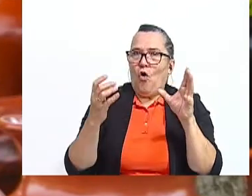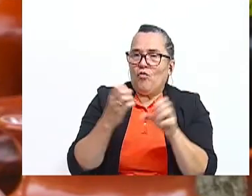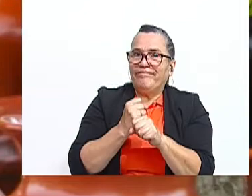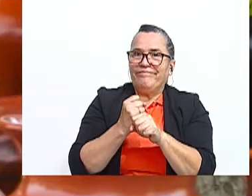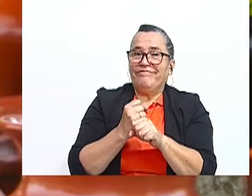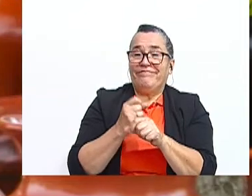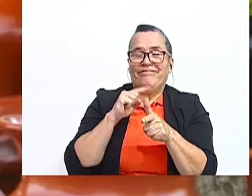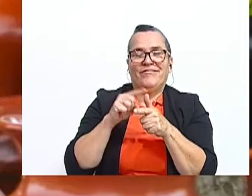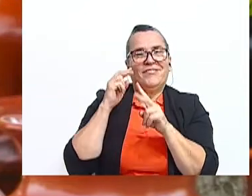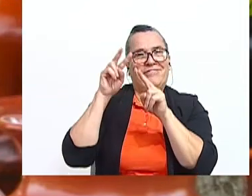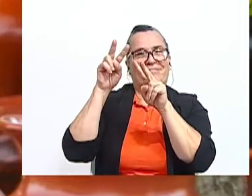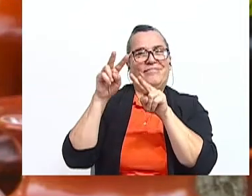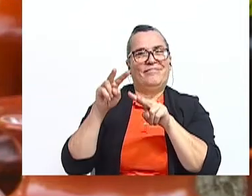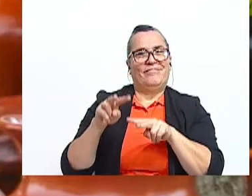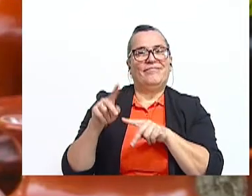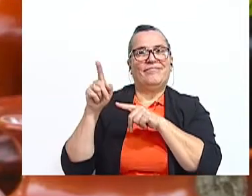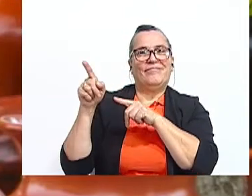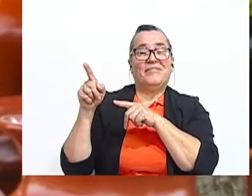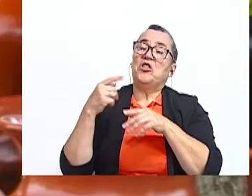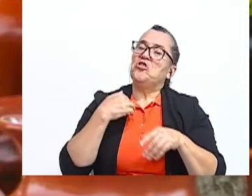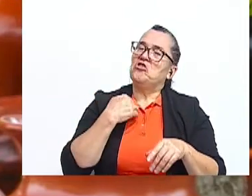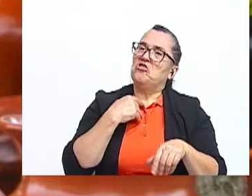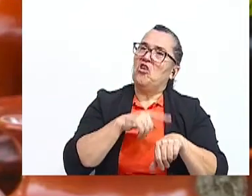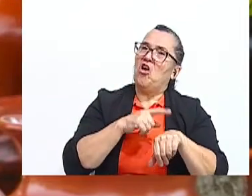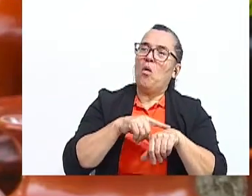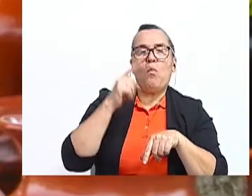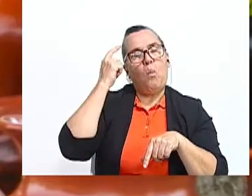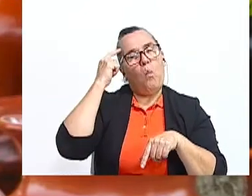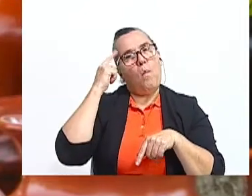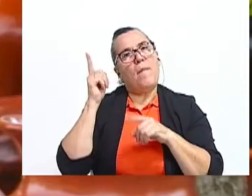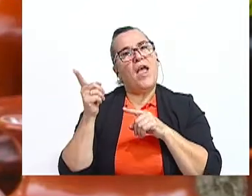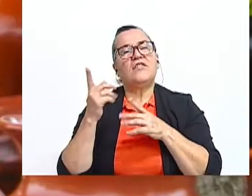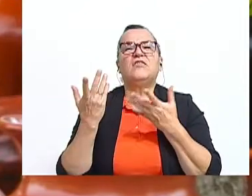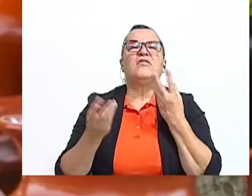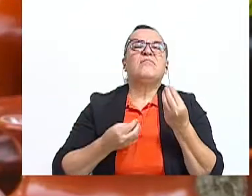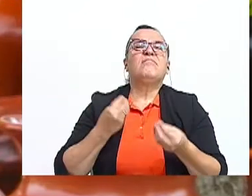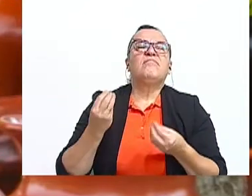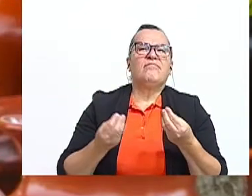your paragraph. Take your time and think about these things.